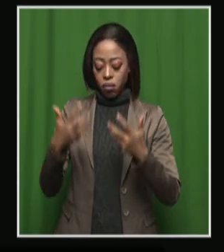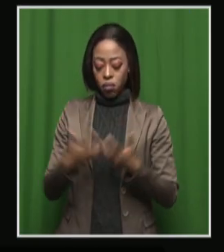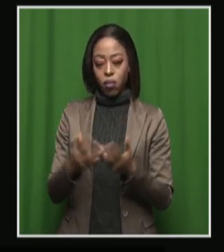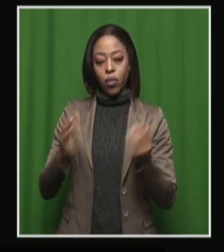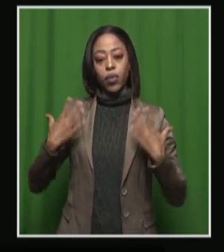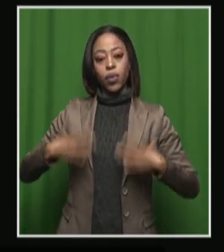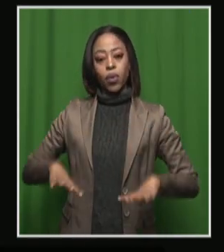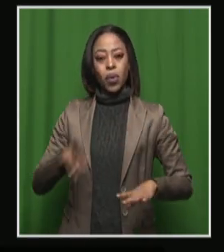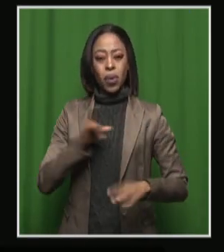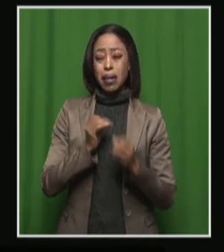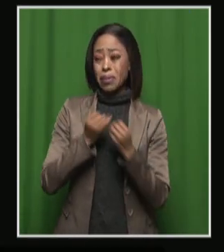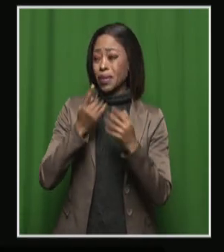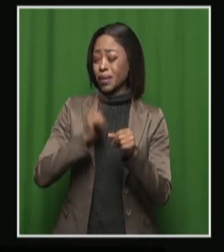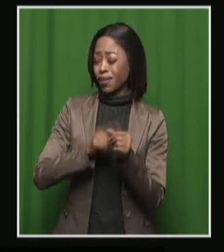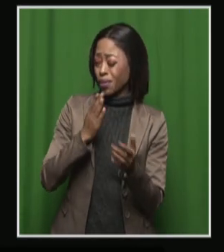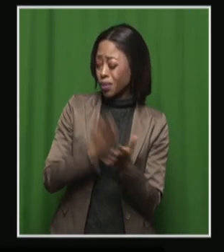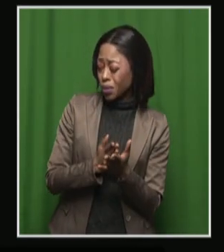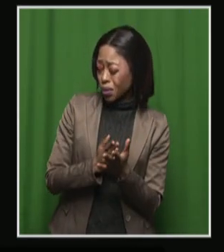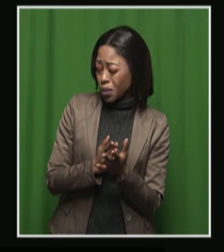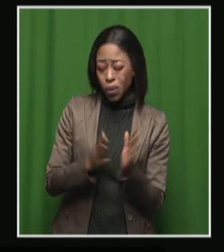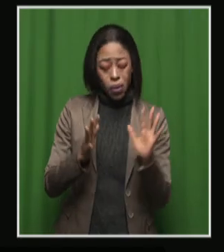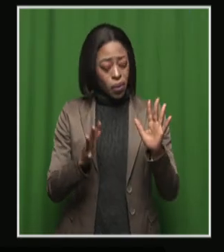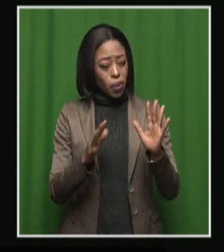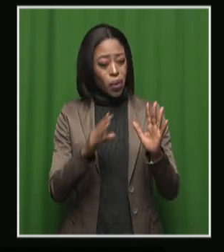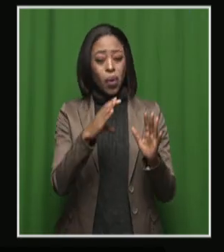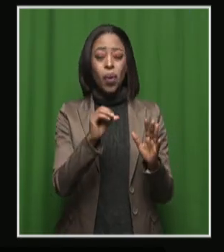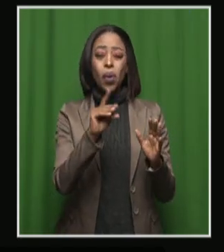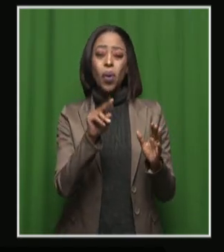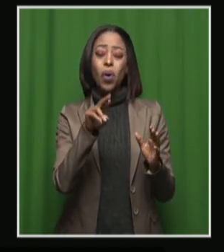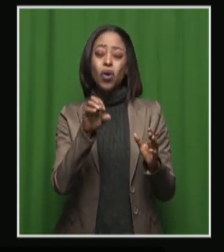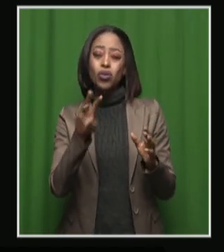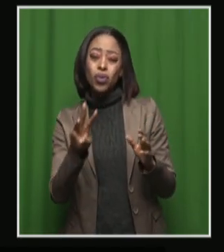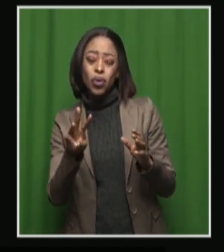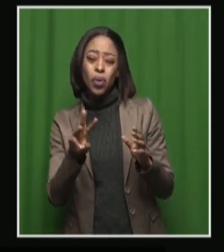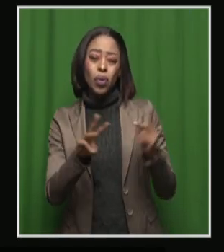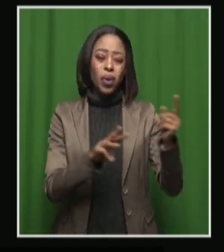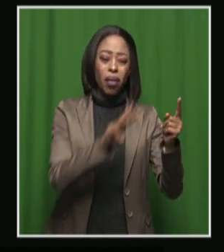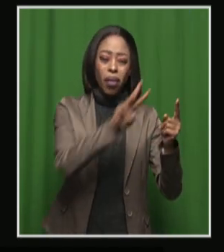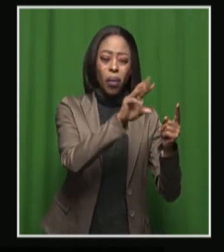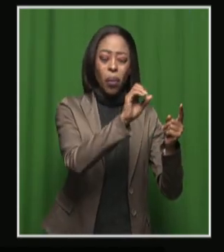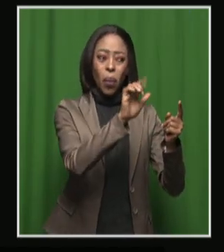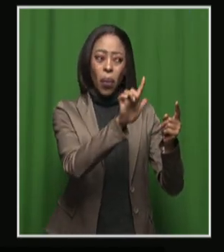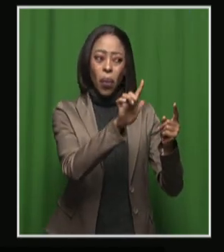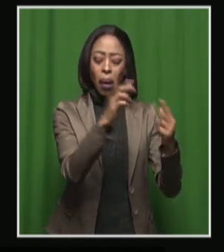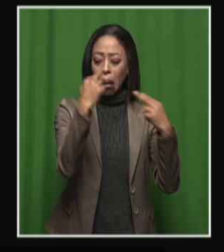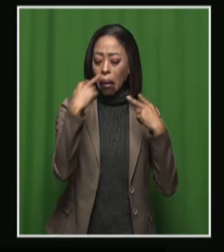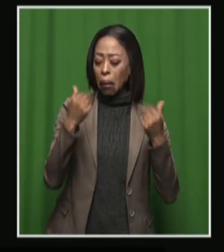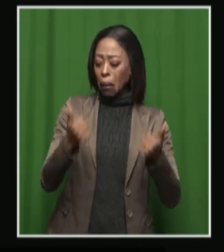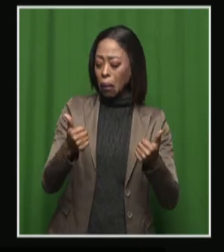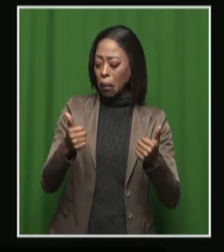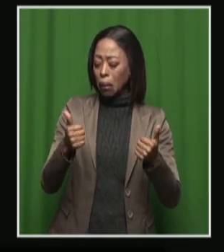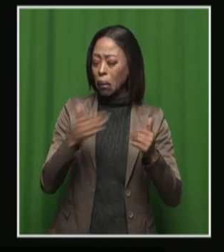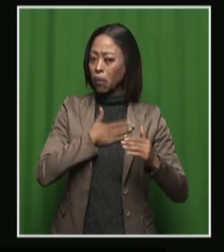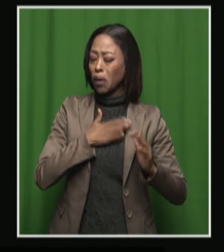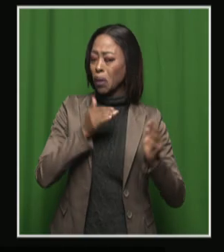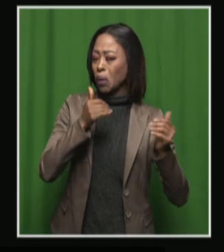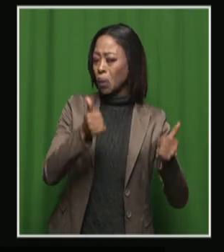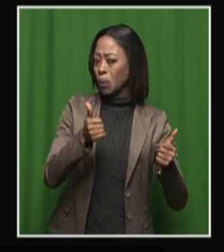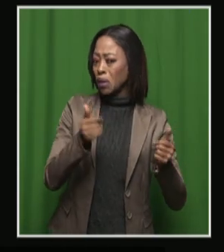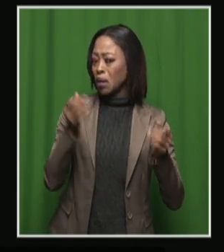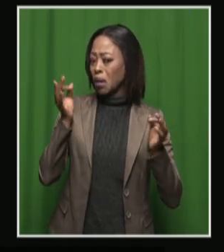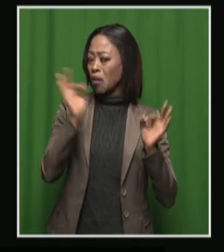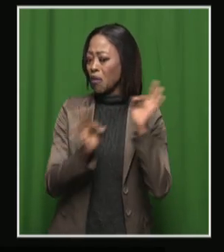lot of the time you're not sure if you're pairing corduroy with wool, whether it looks okay, it feels good, it's actually fashion